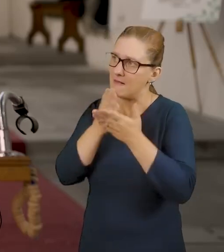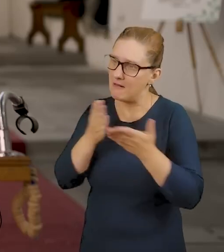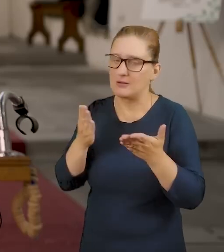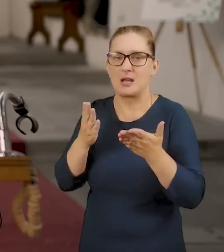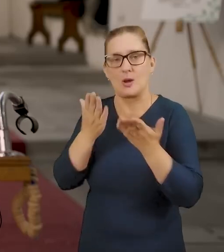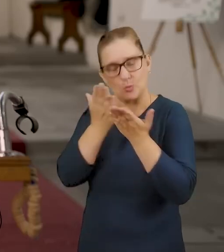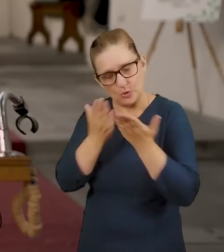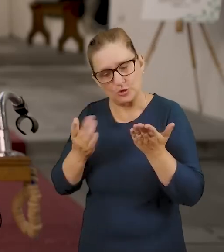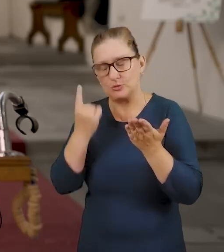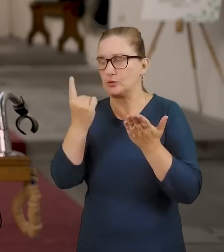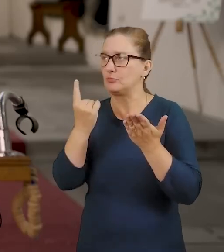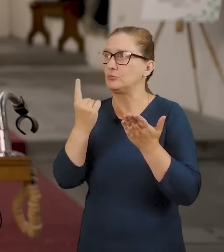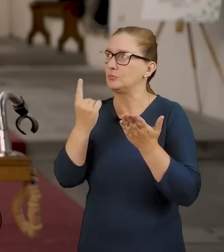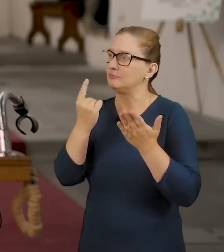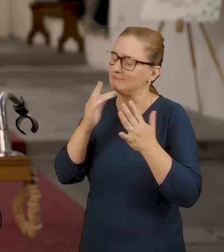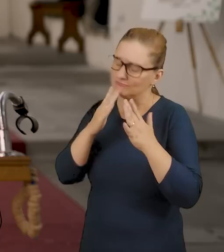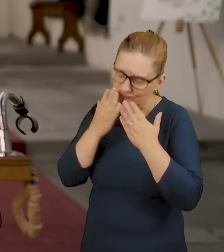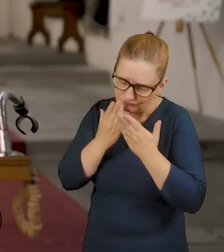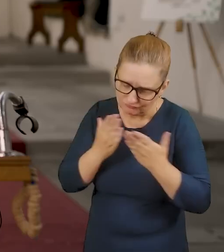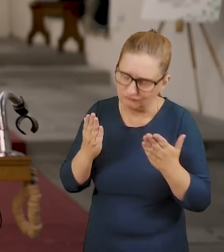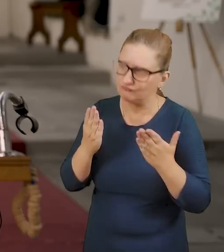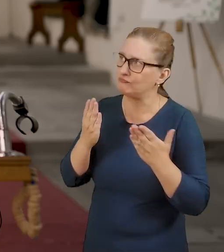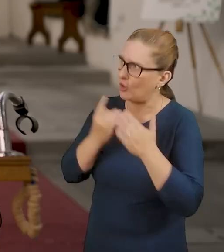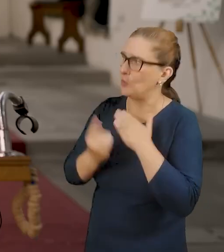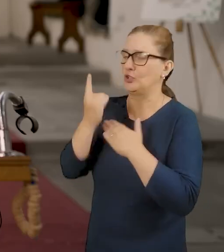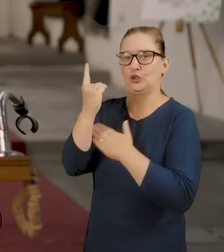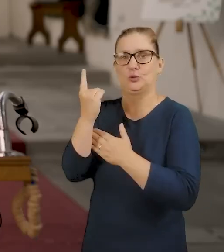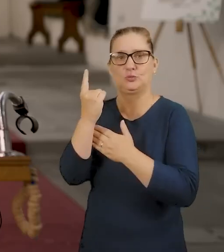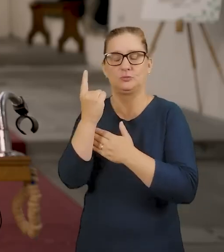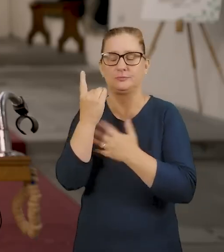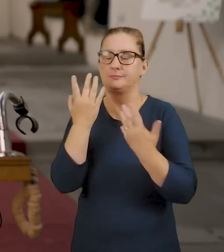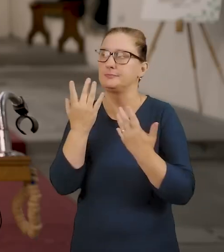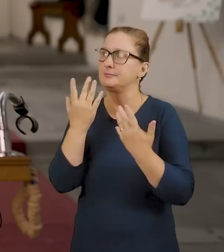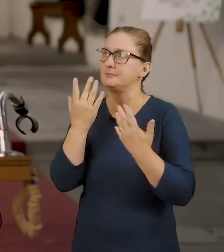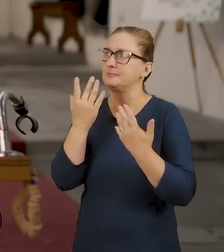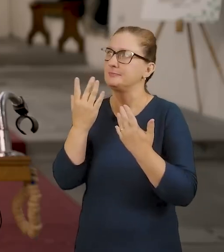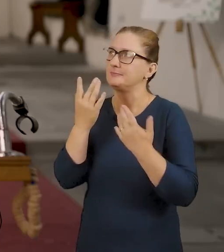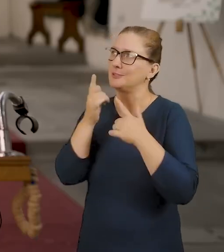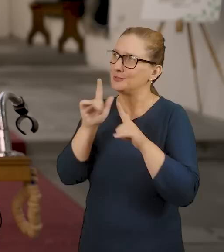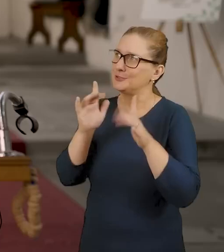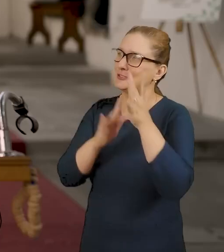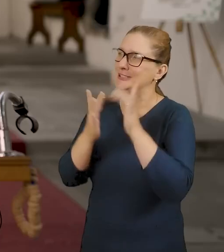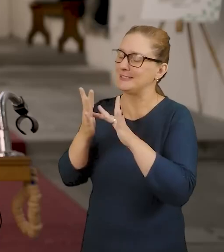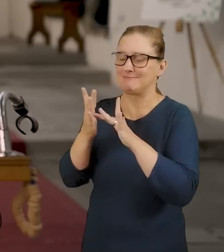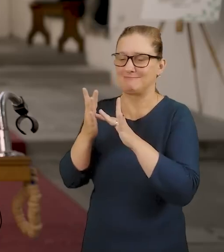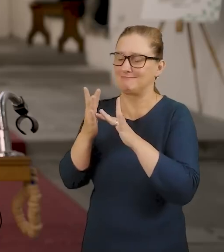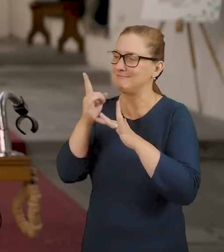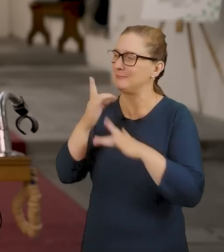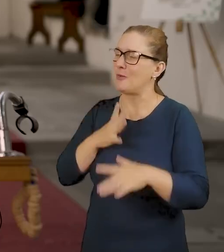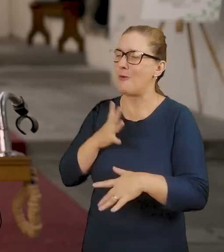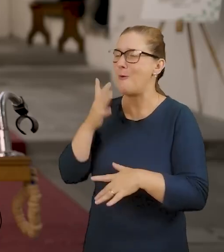you, giving you all the reverence and respect that belongs to you and you alone. Lord Jesus, you are our living